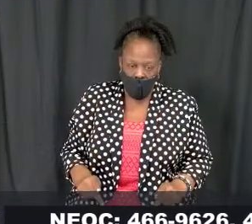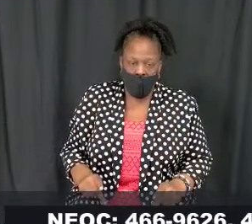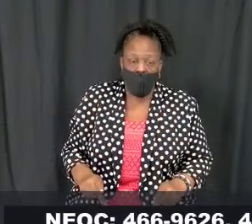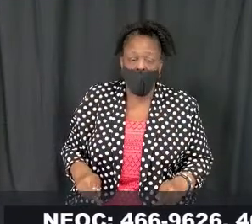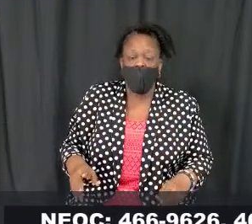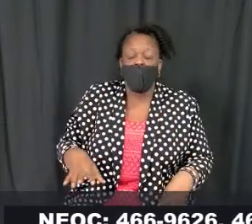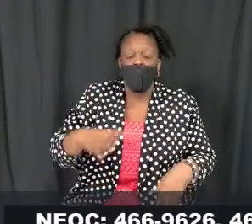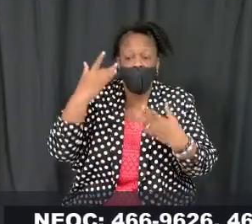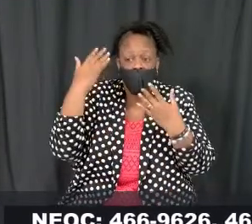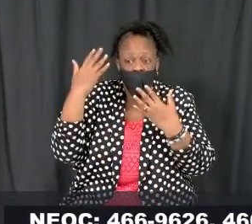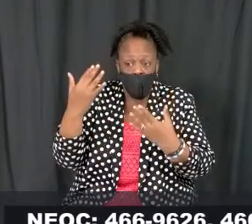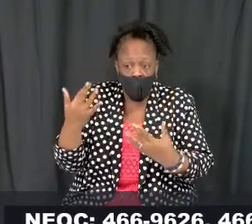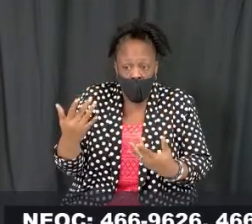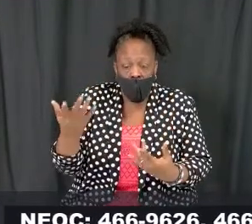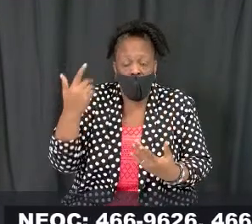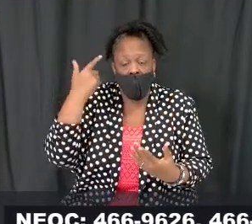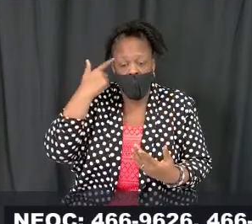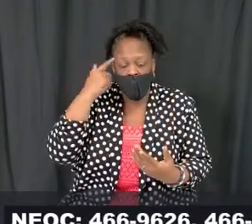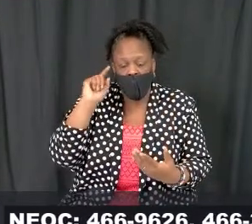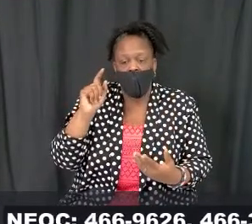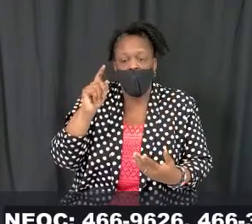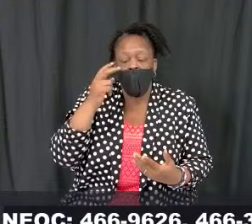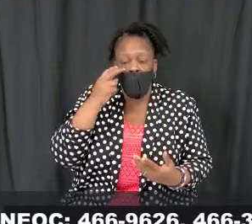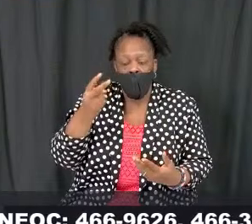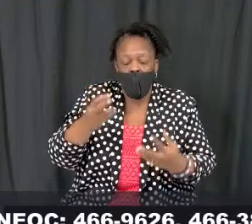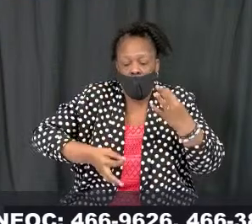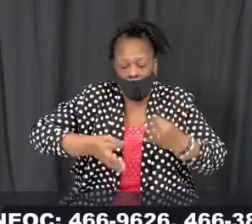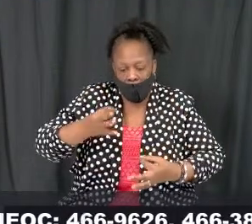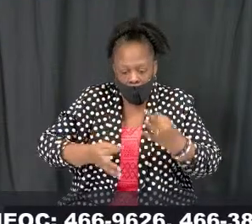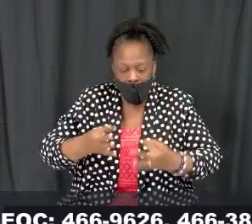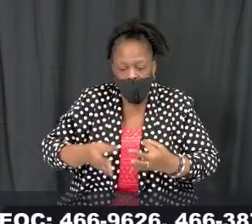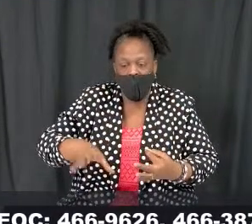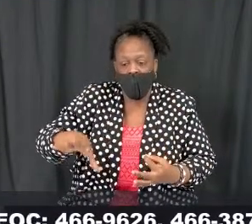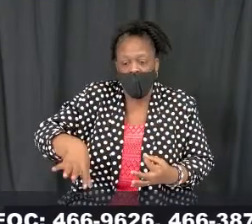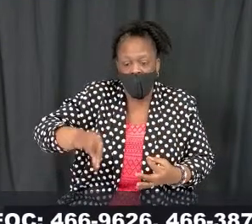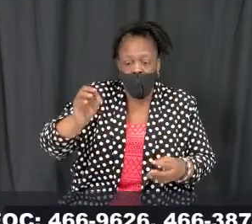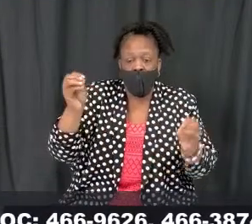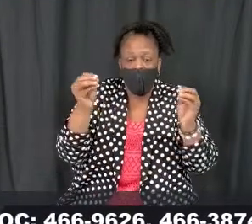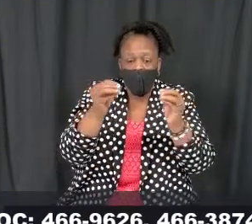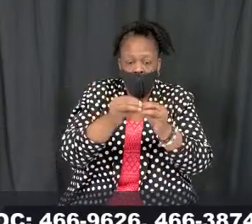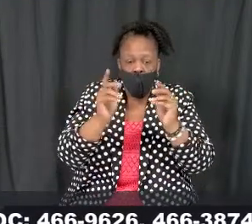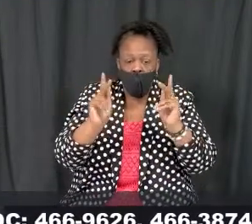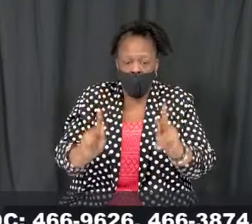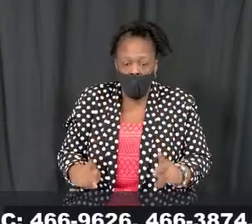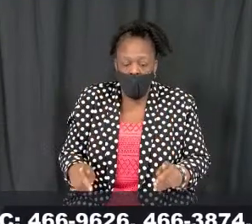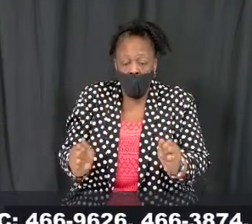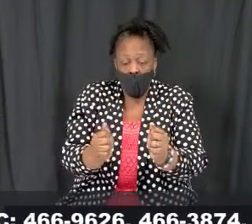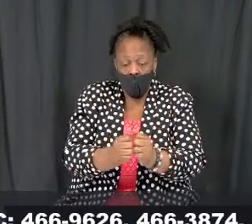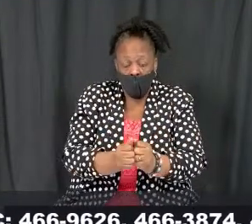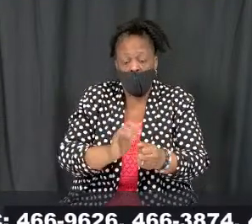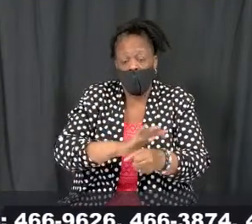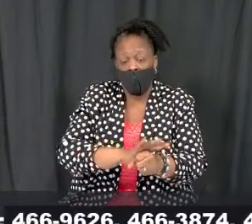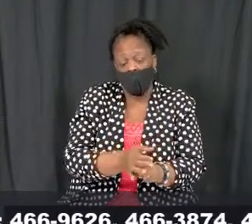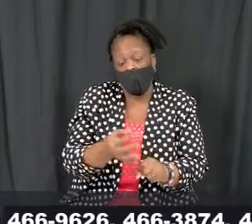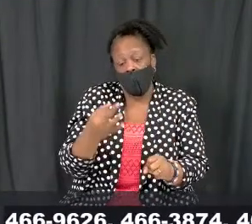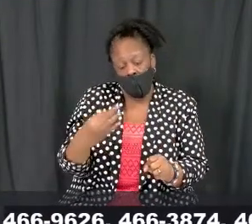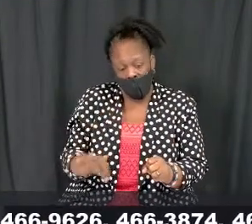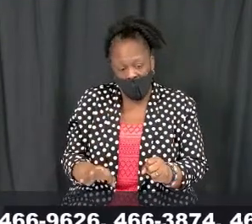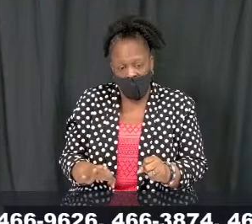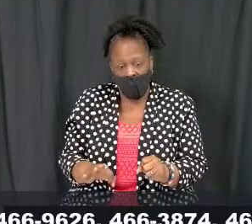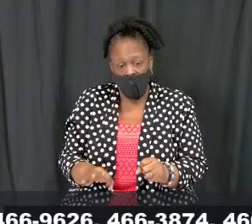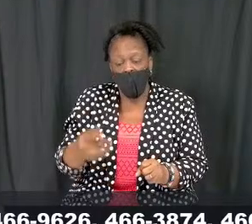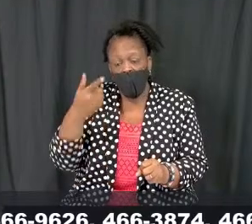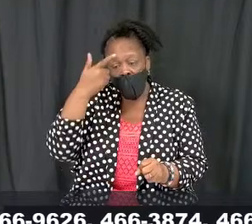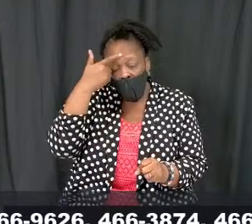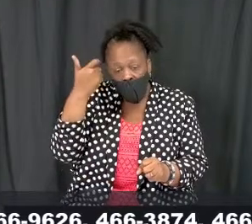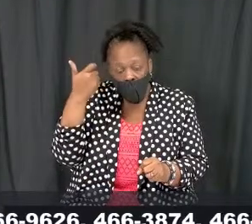be empowering yourself with the latest information about the COVID-19 vaccine. And we want